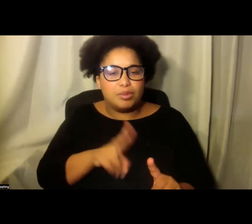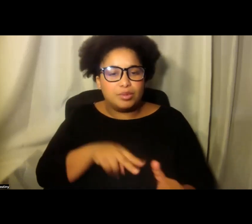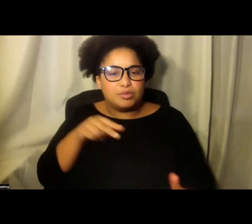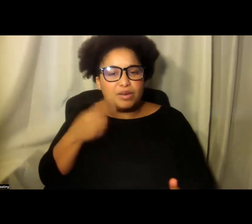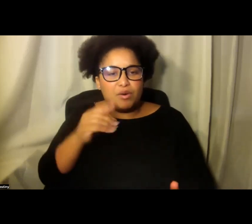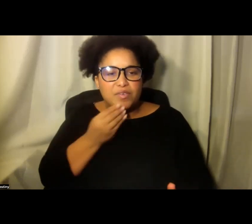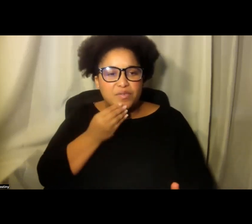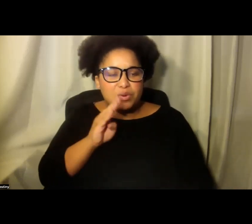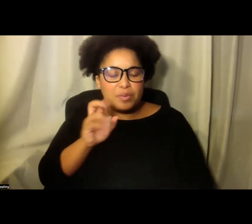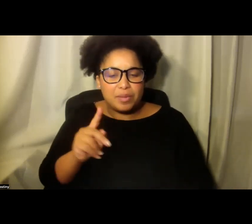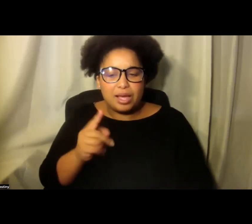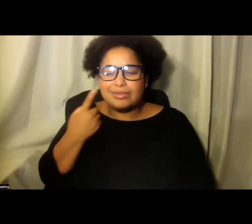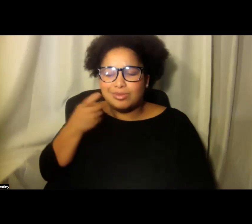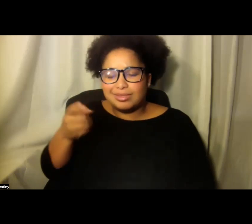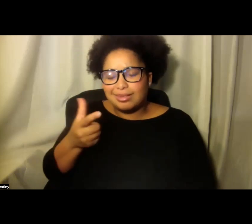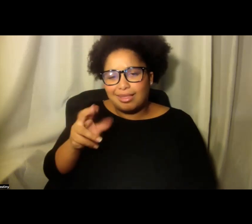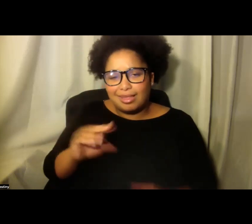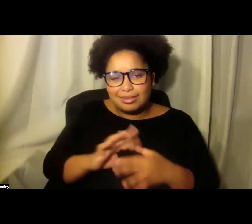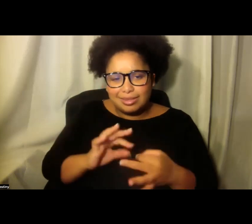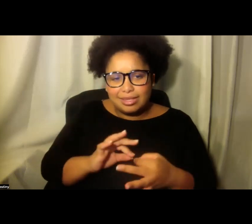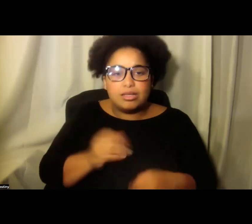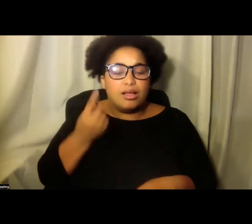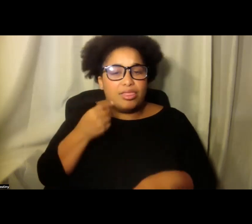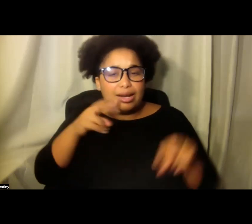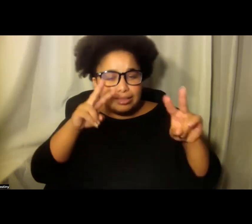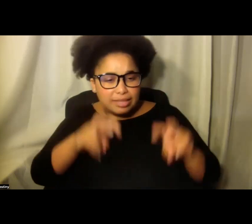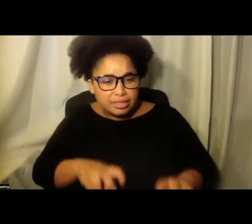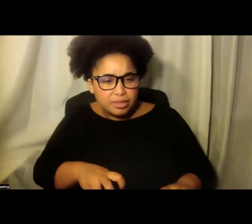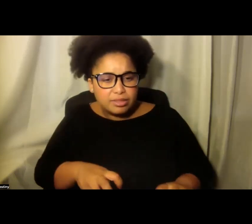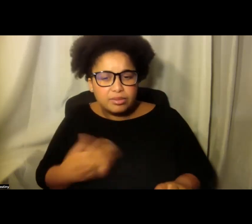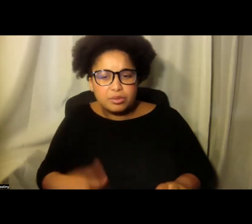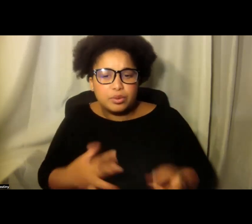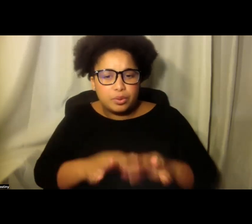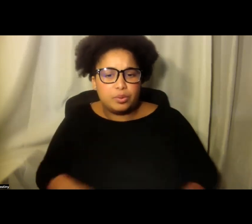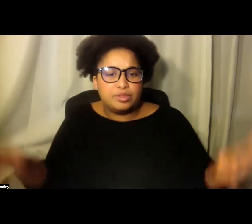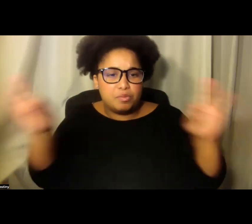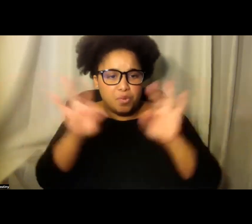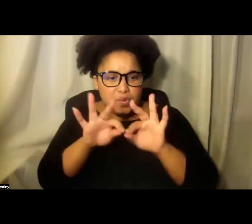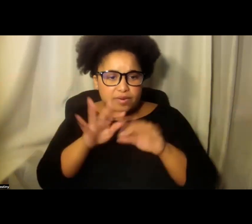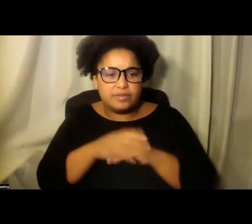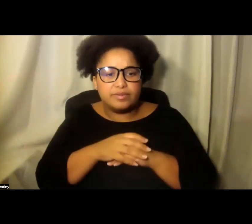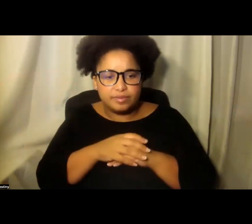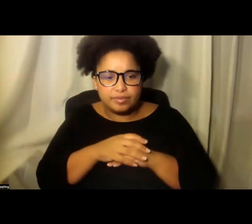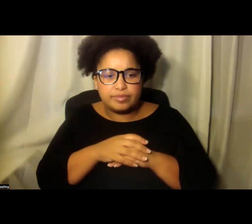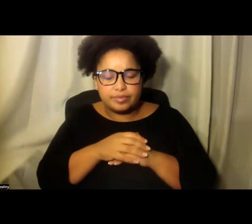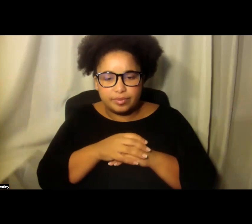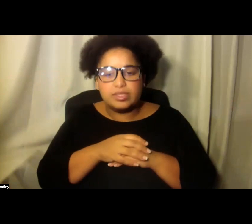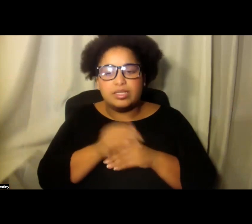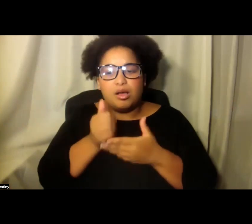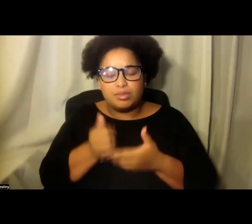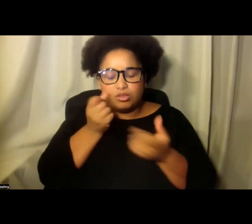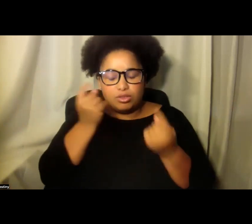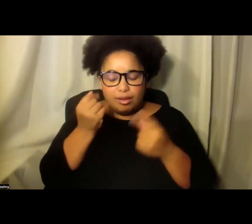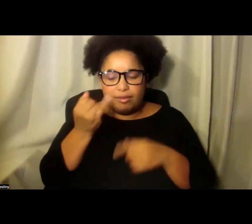standpoint, as Glenn described, that assessment is really important to understand